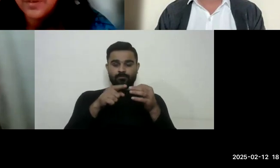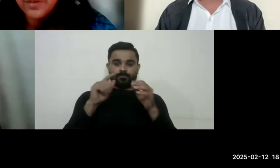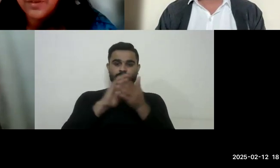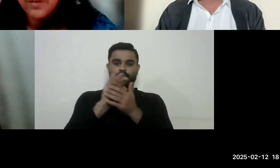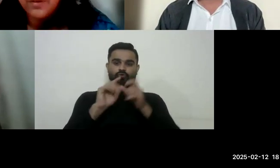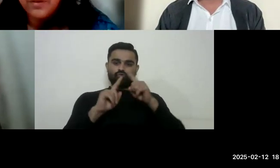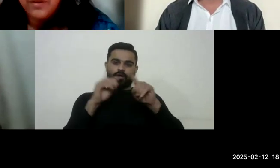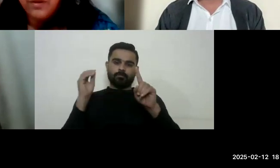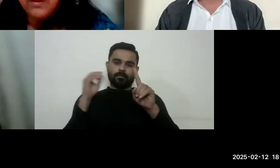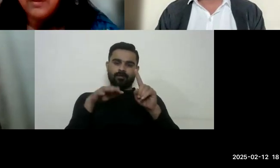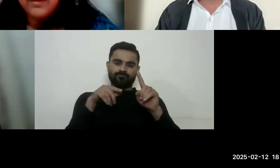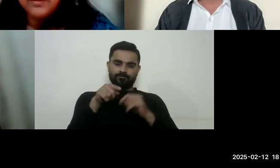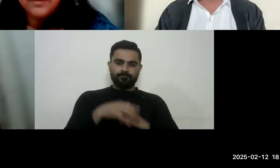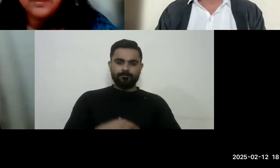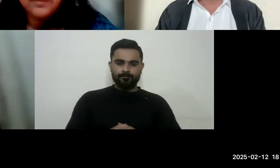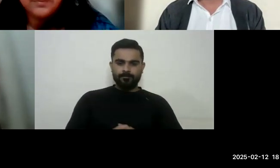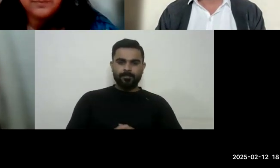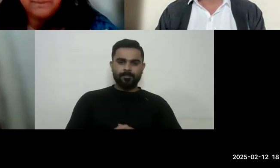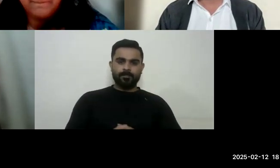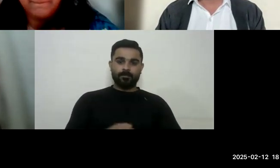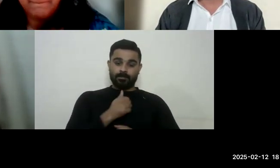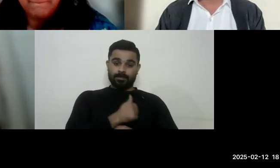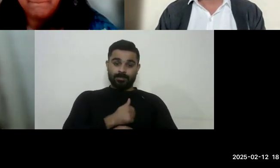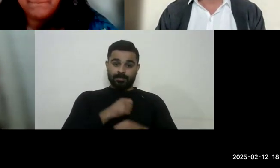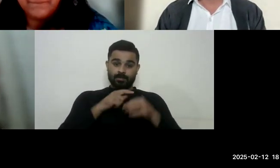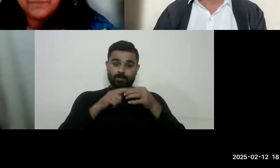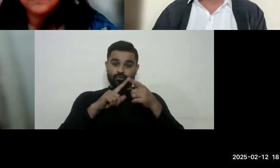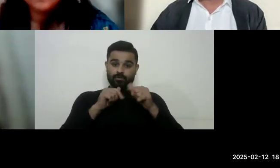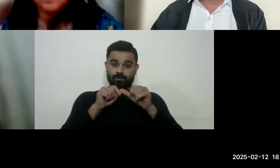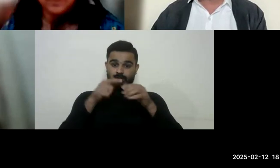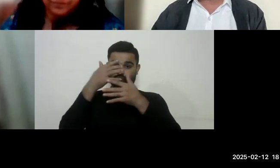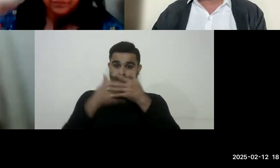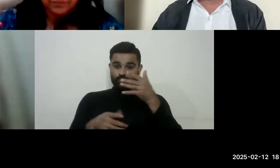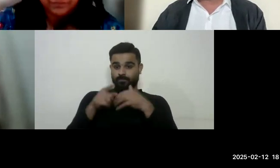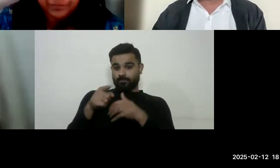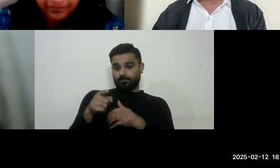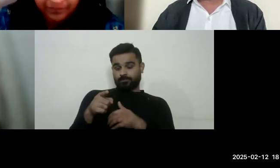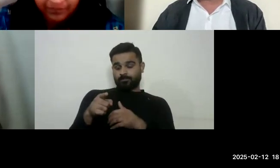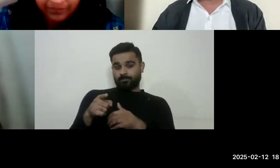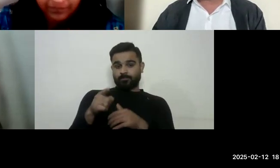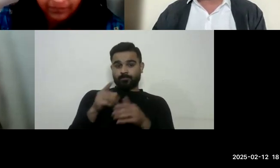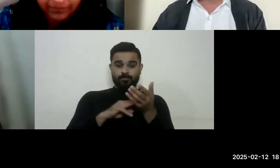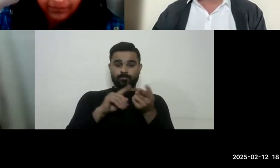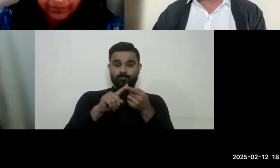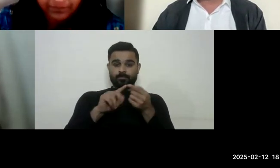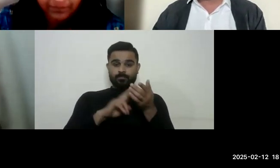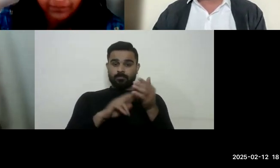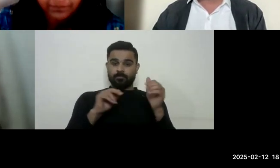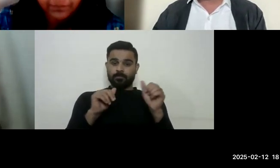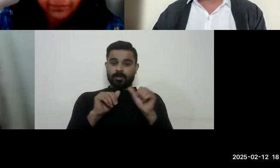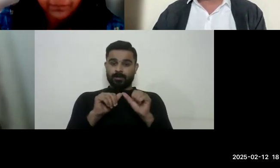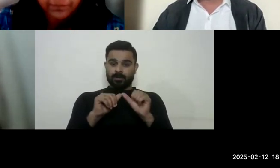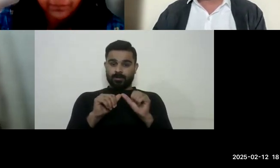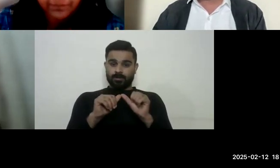chat. Um, sorry, in the Q&A box, this one from Meena Sridharan,